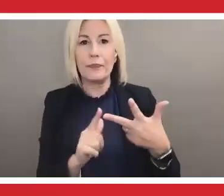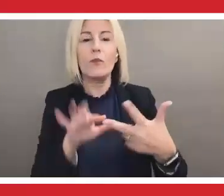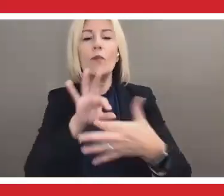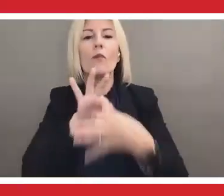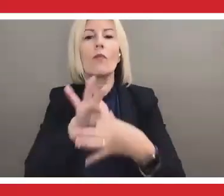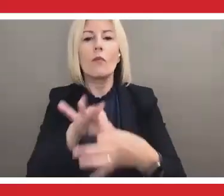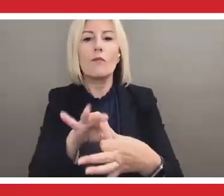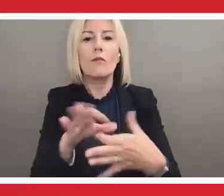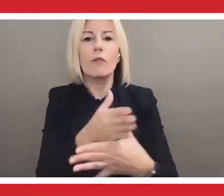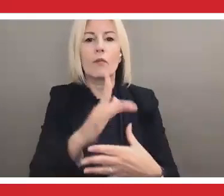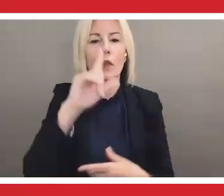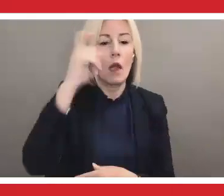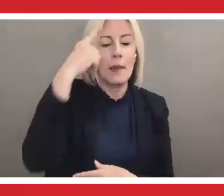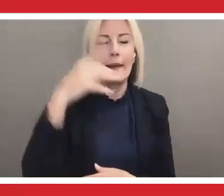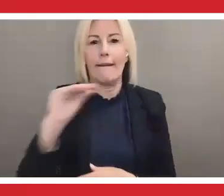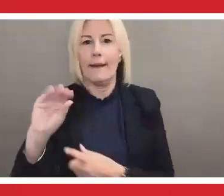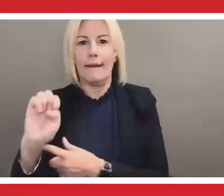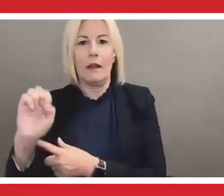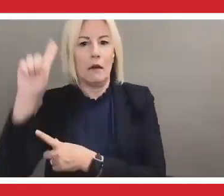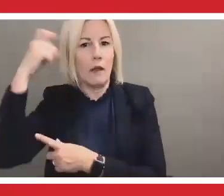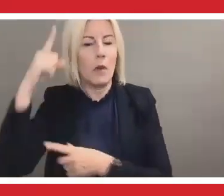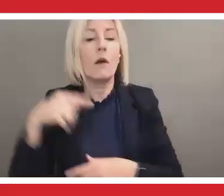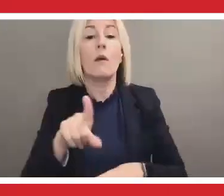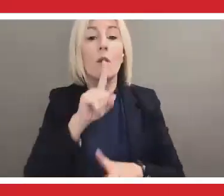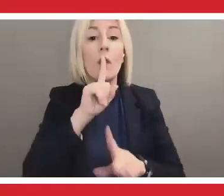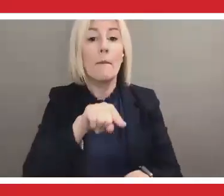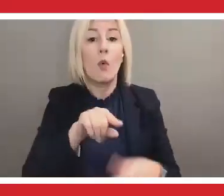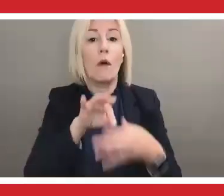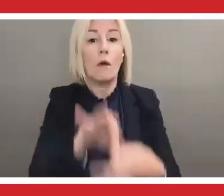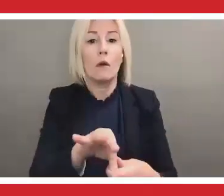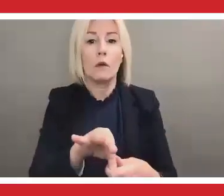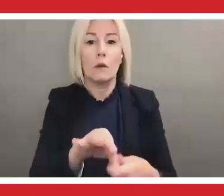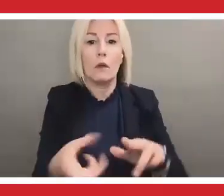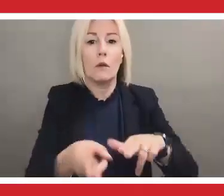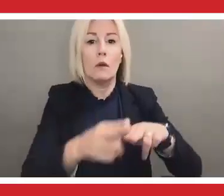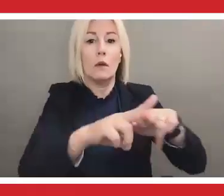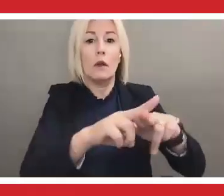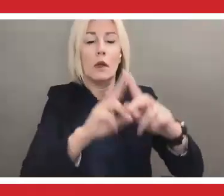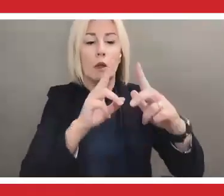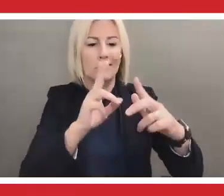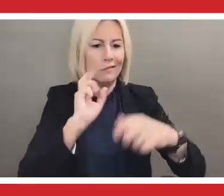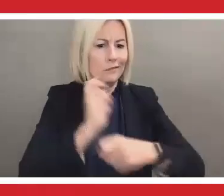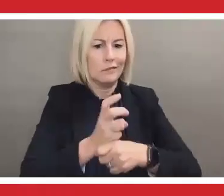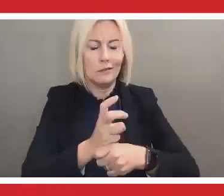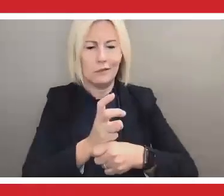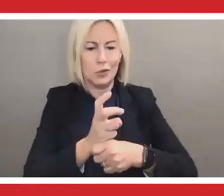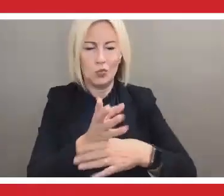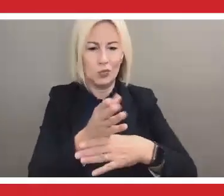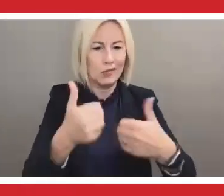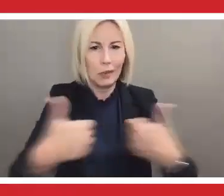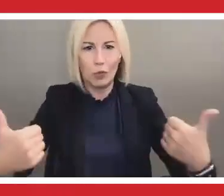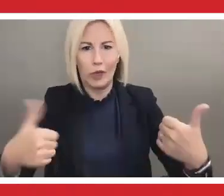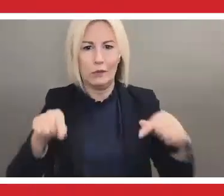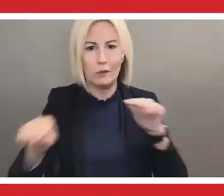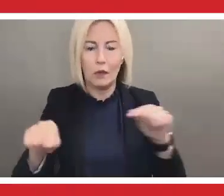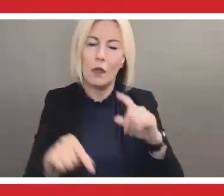and e-government. So the report refers to it being increasingly difficult to differentiate these. I think there's